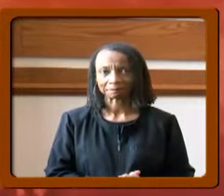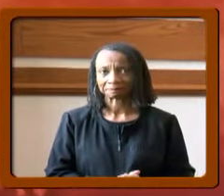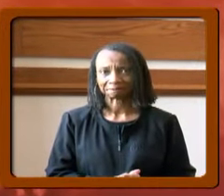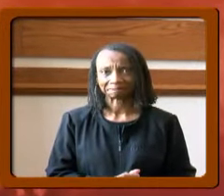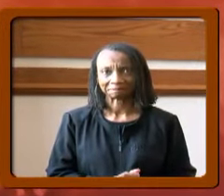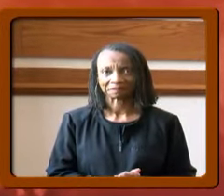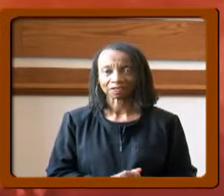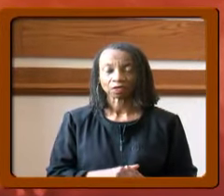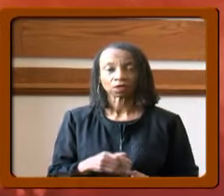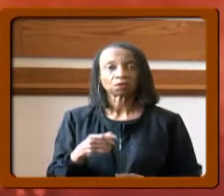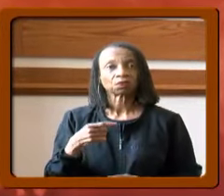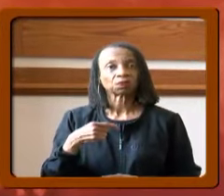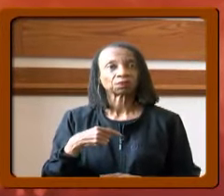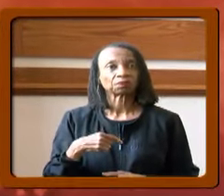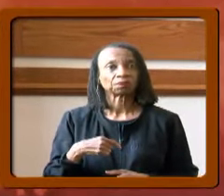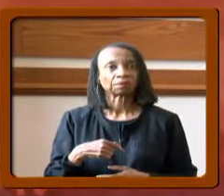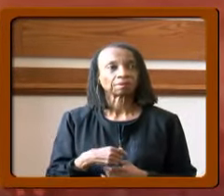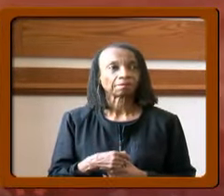Tell it all. We